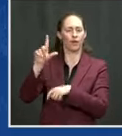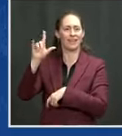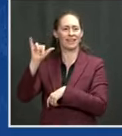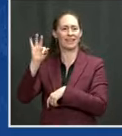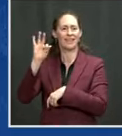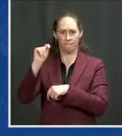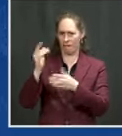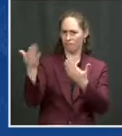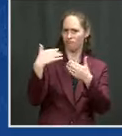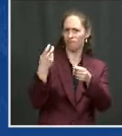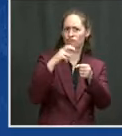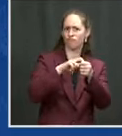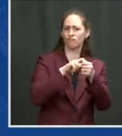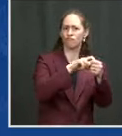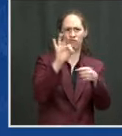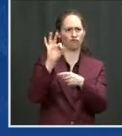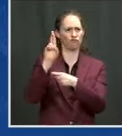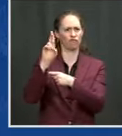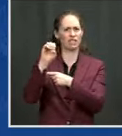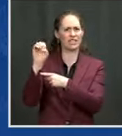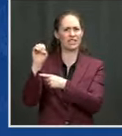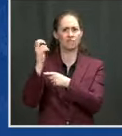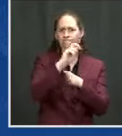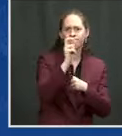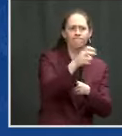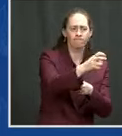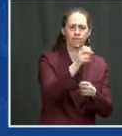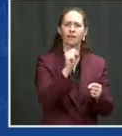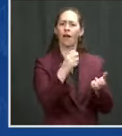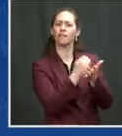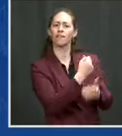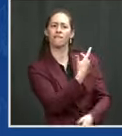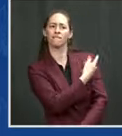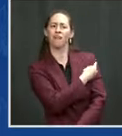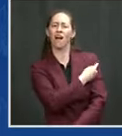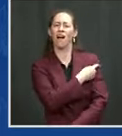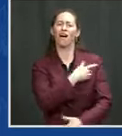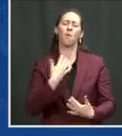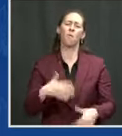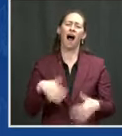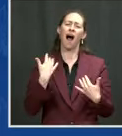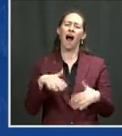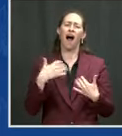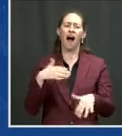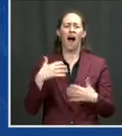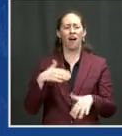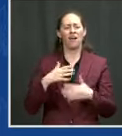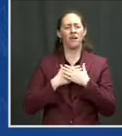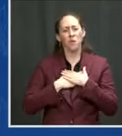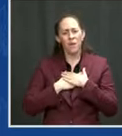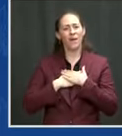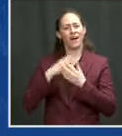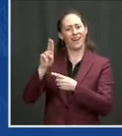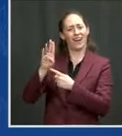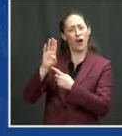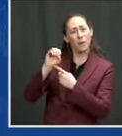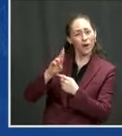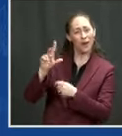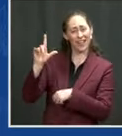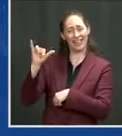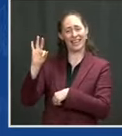from vaccination sites. I think that is really stepping up. Both Uber and Lyft, free rides to, they'll wait,